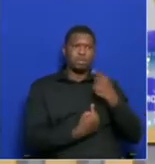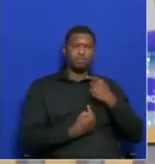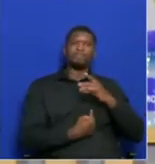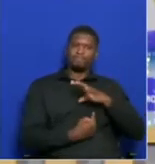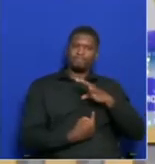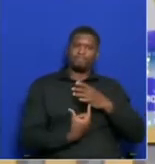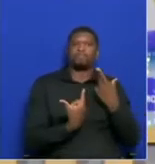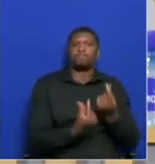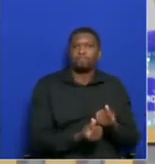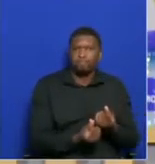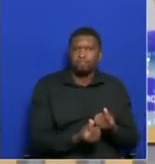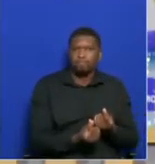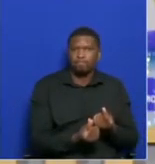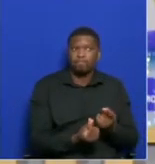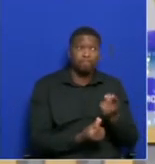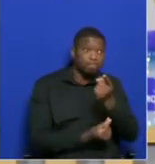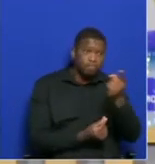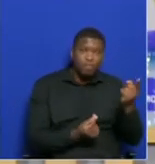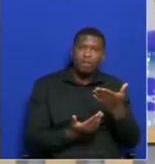appointments